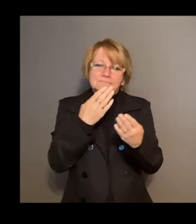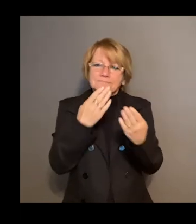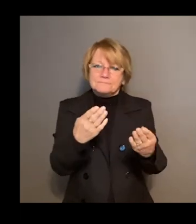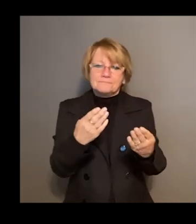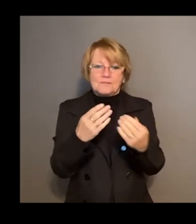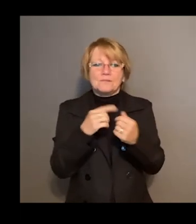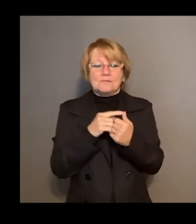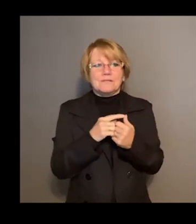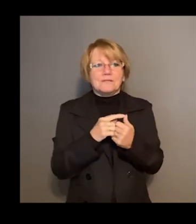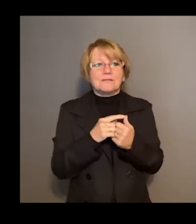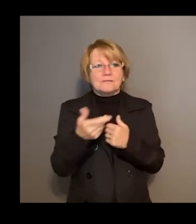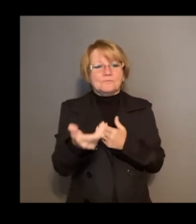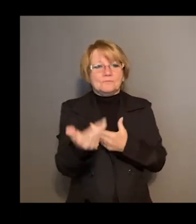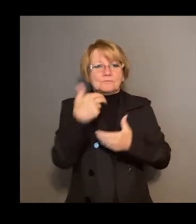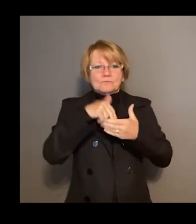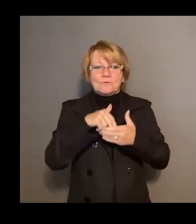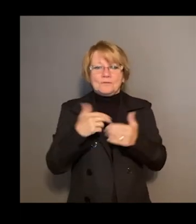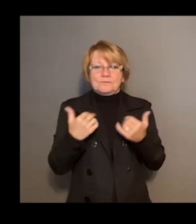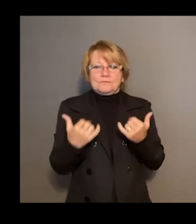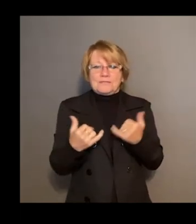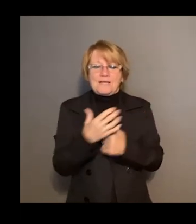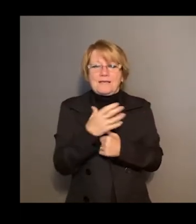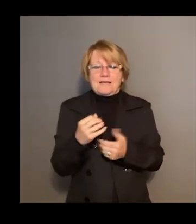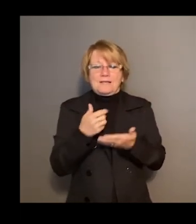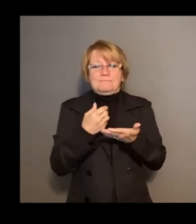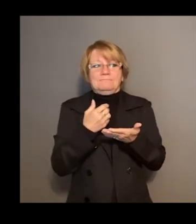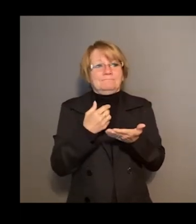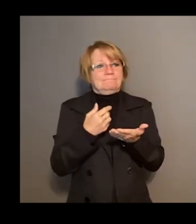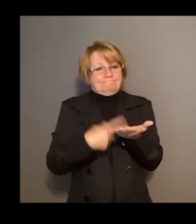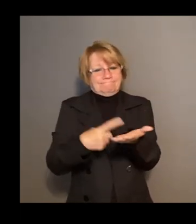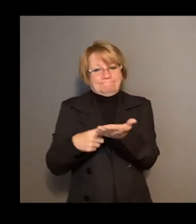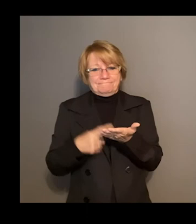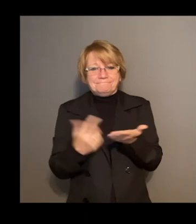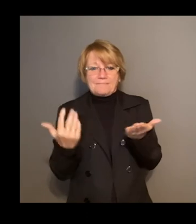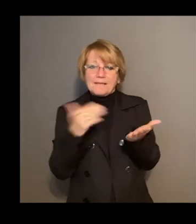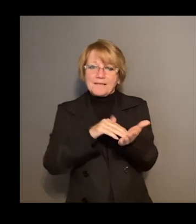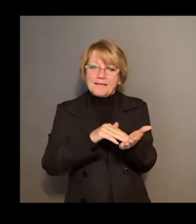yeah, more than grateful for to be here and